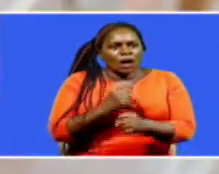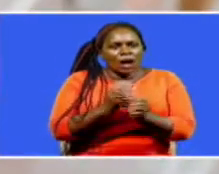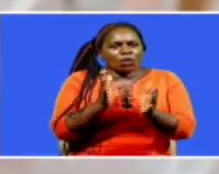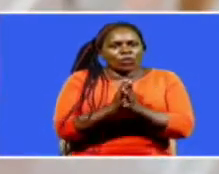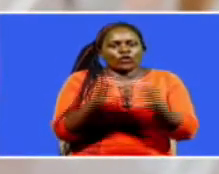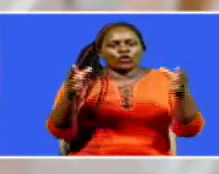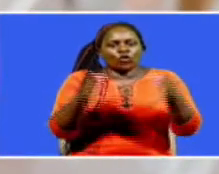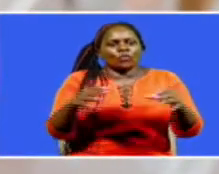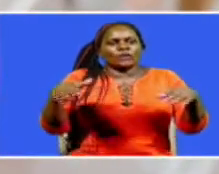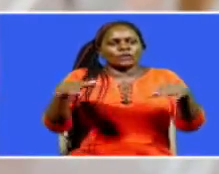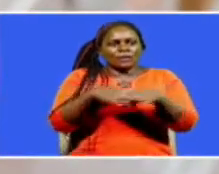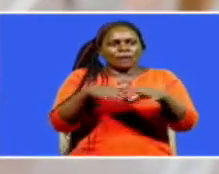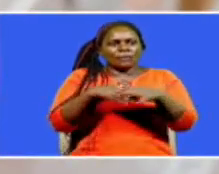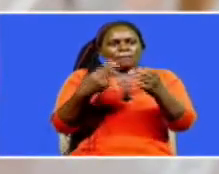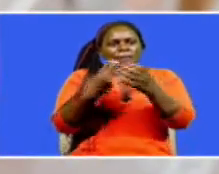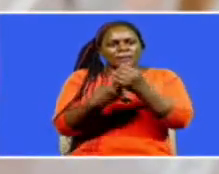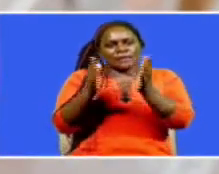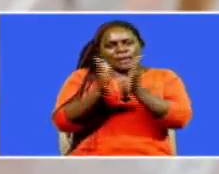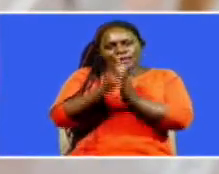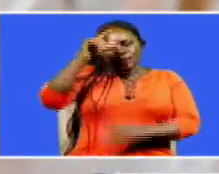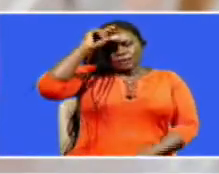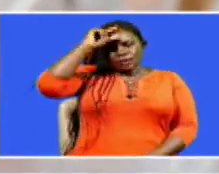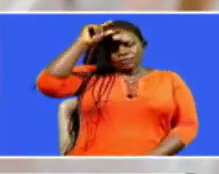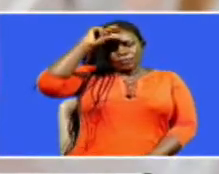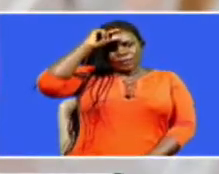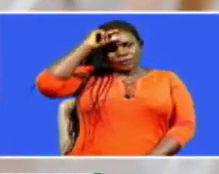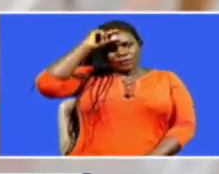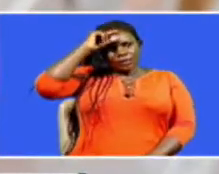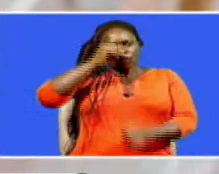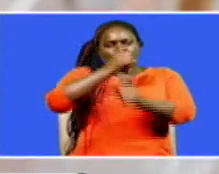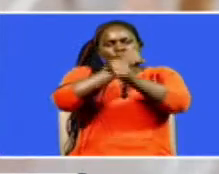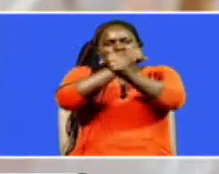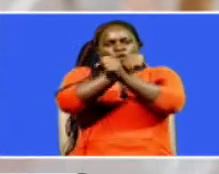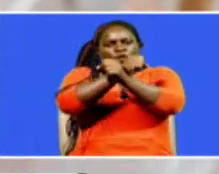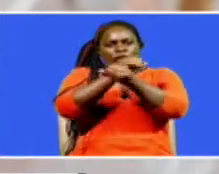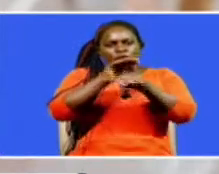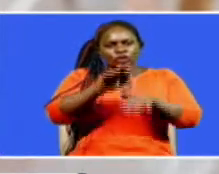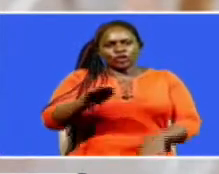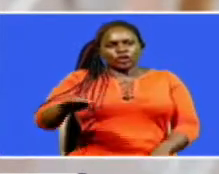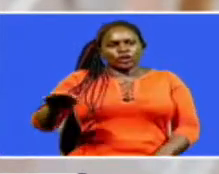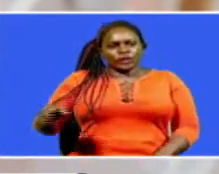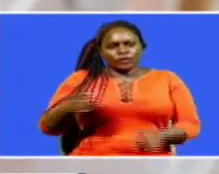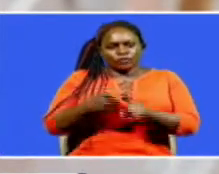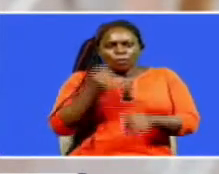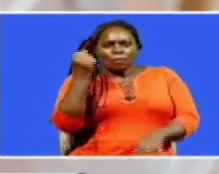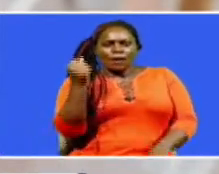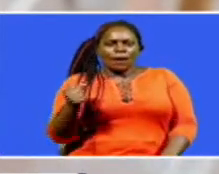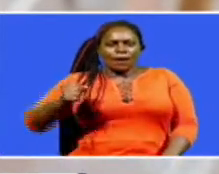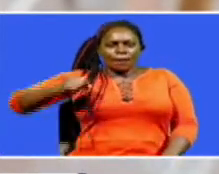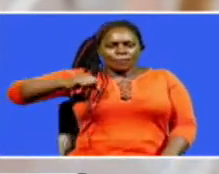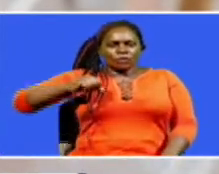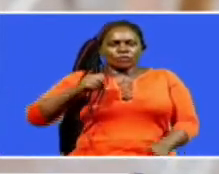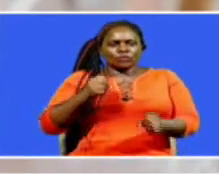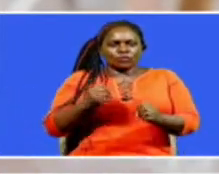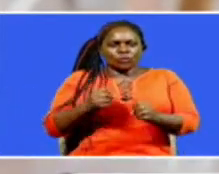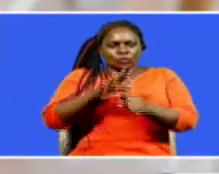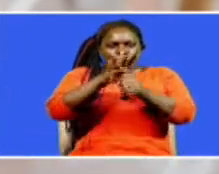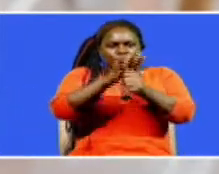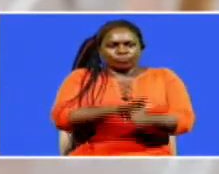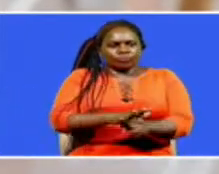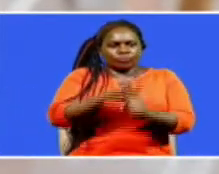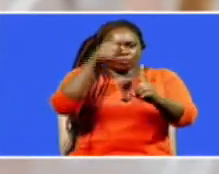members, local partners and government to protect children from abuse, exploitation and